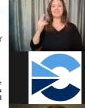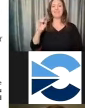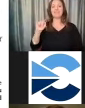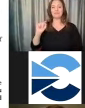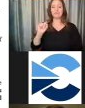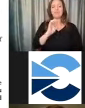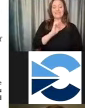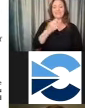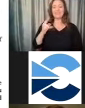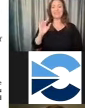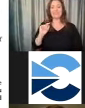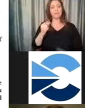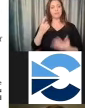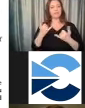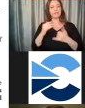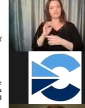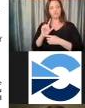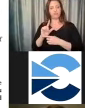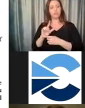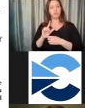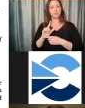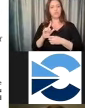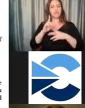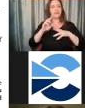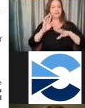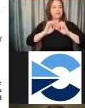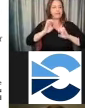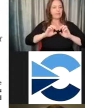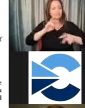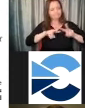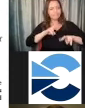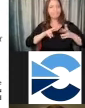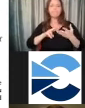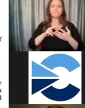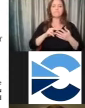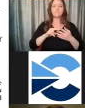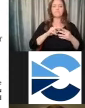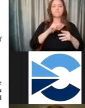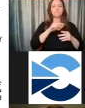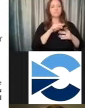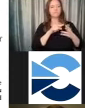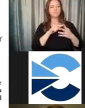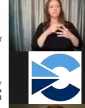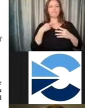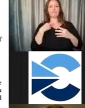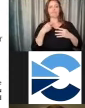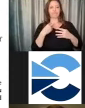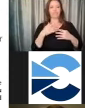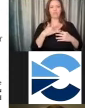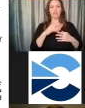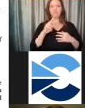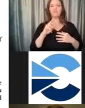which the EHITS is an existing tool that examines victimization, and Portnoy and her colleagues extended that to